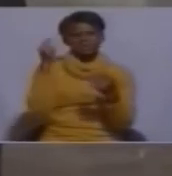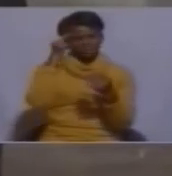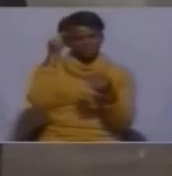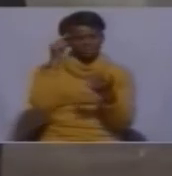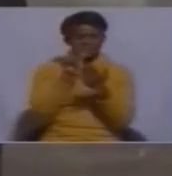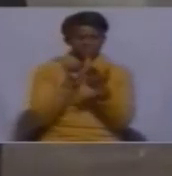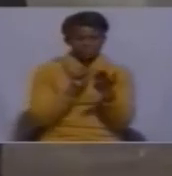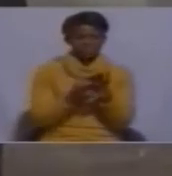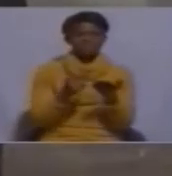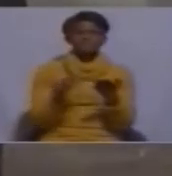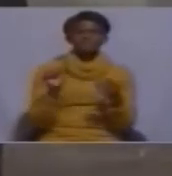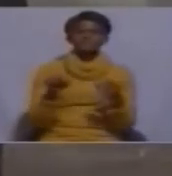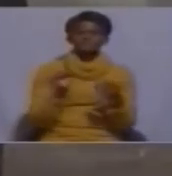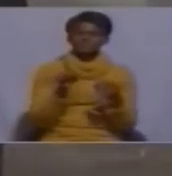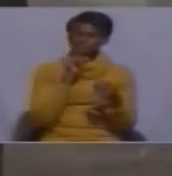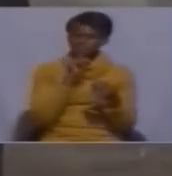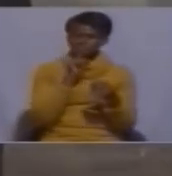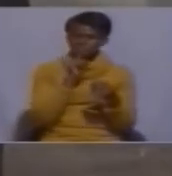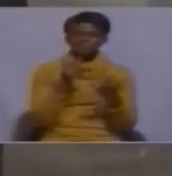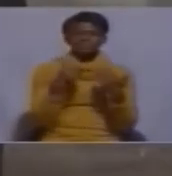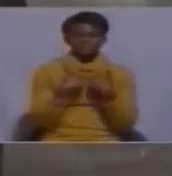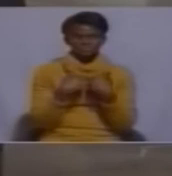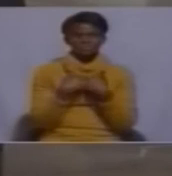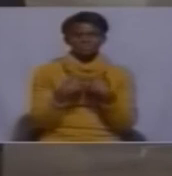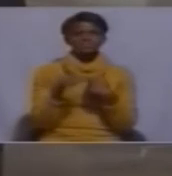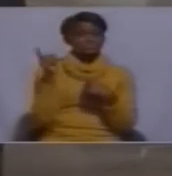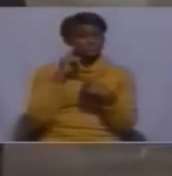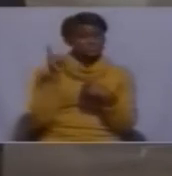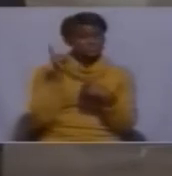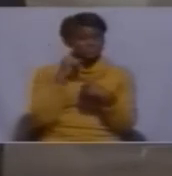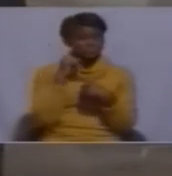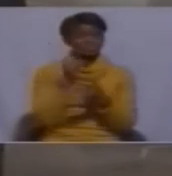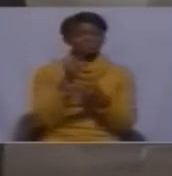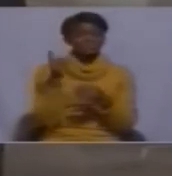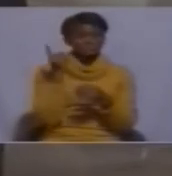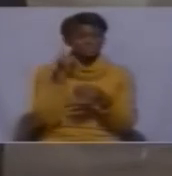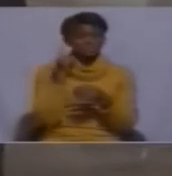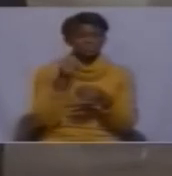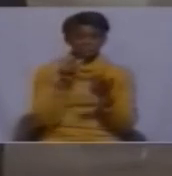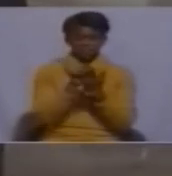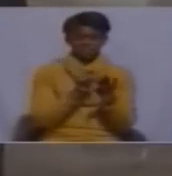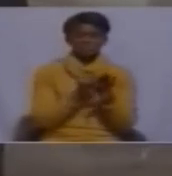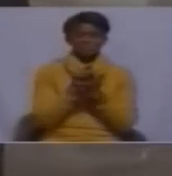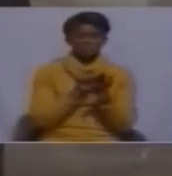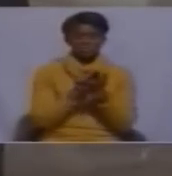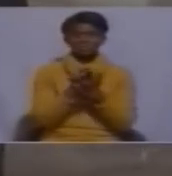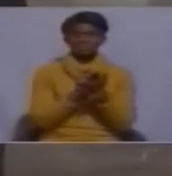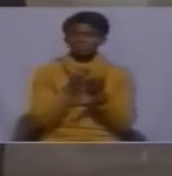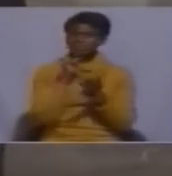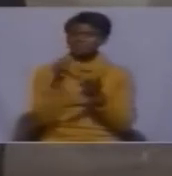precedents. Precedents, yes. Yeah, so I've heard in some quarters it has been said that judge-made laws, by virtue of this, is no